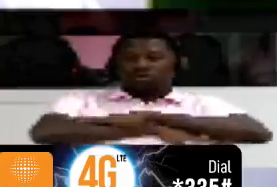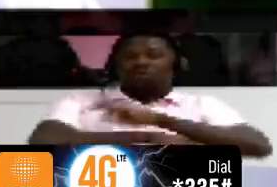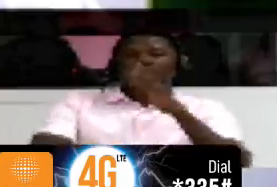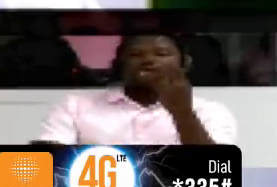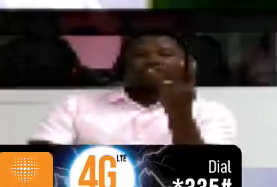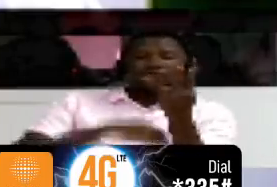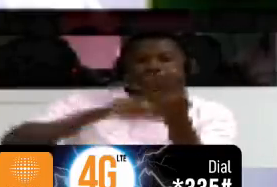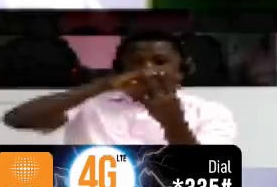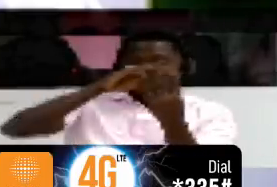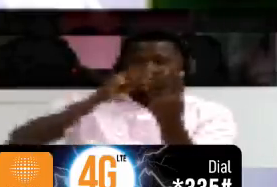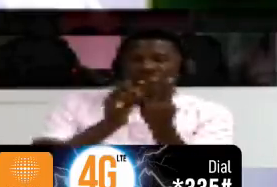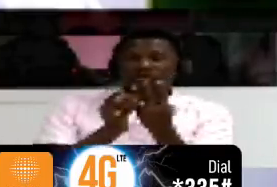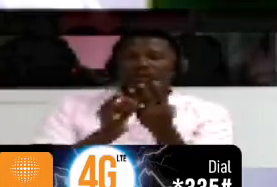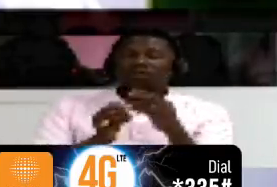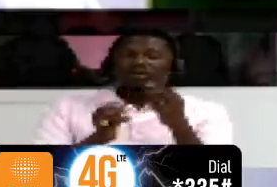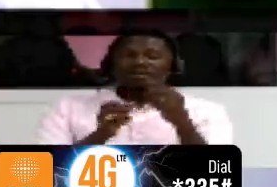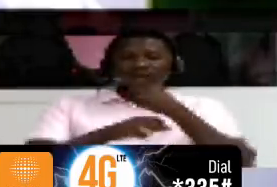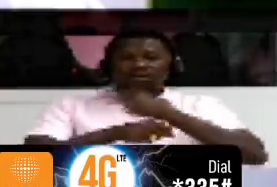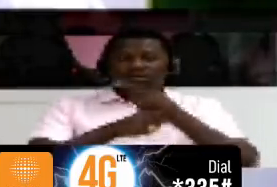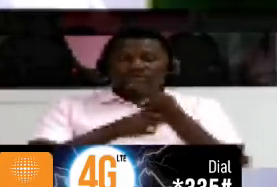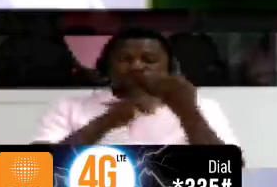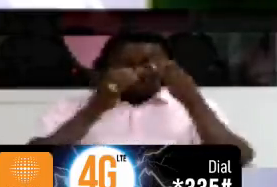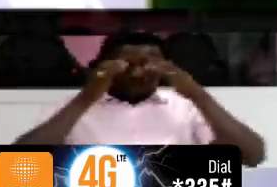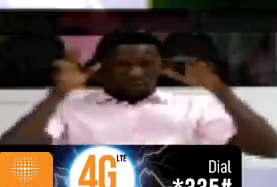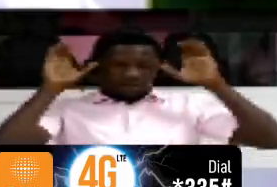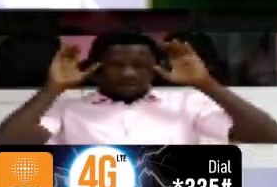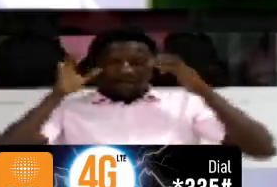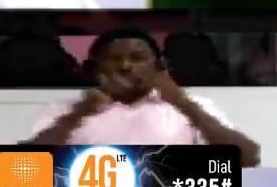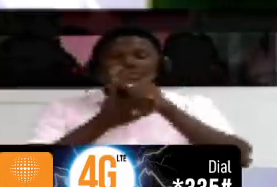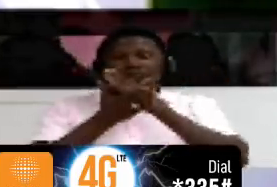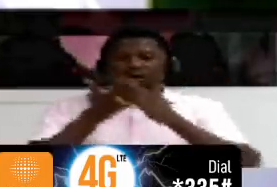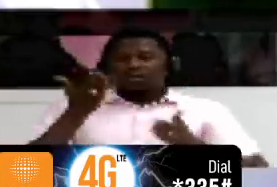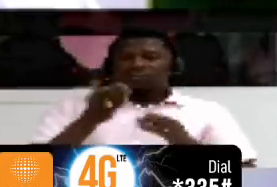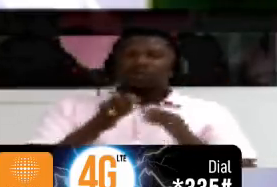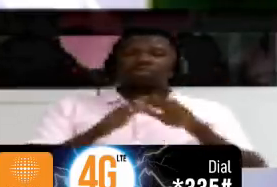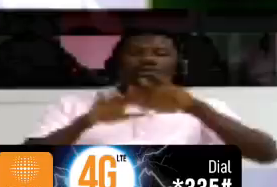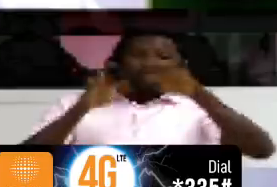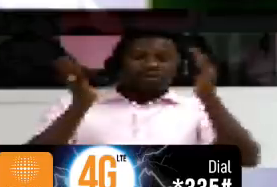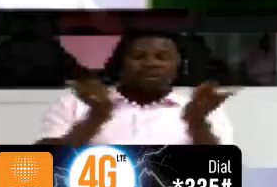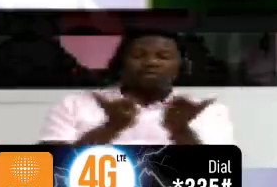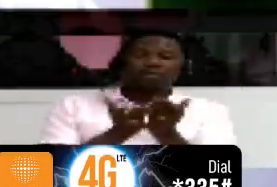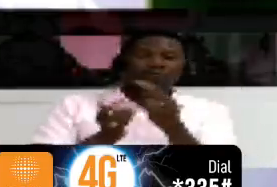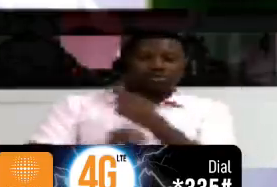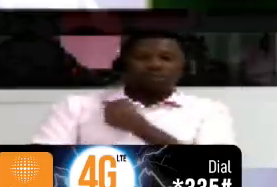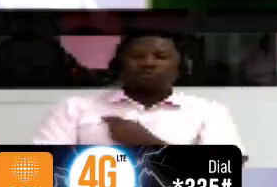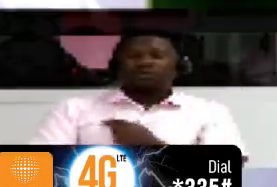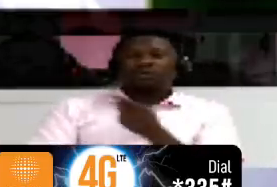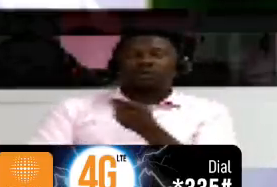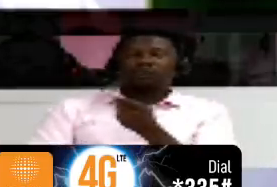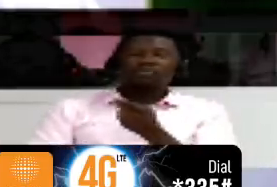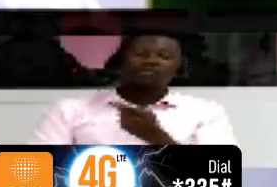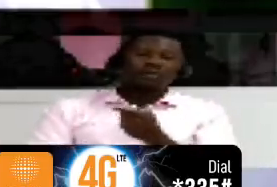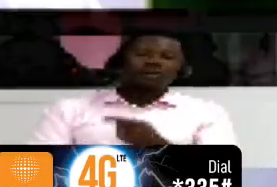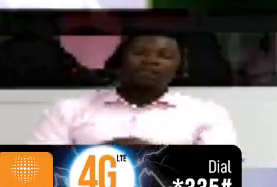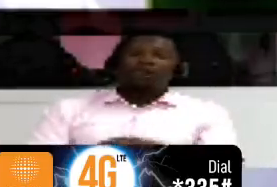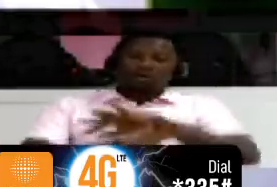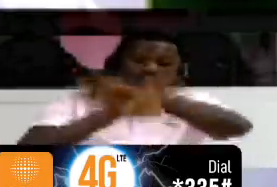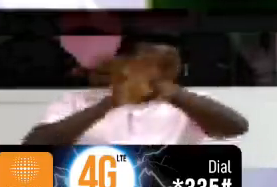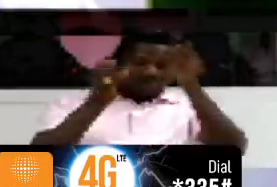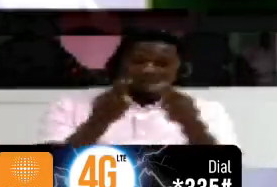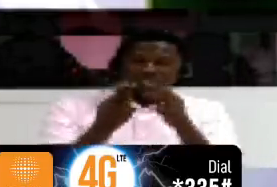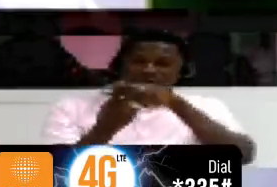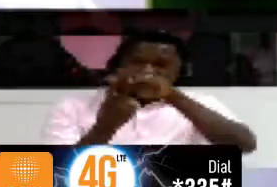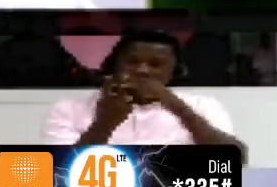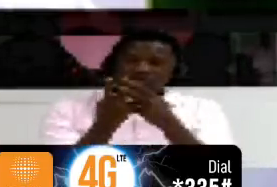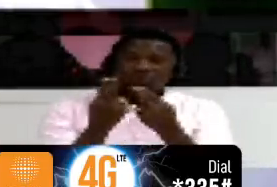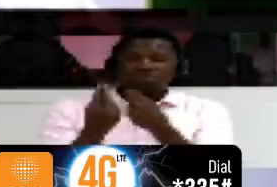of the Gambia College are part of the main union. And all these two